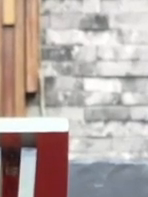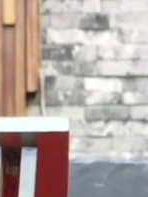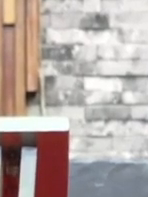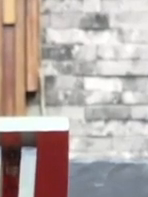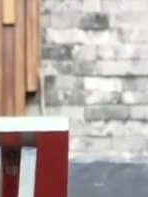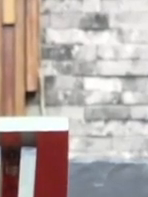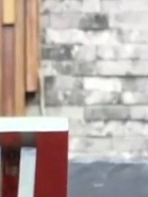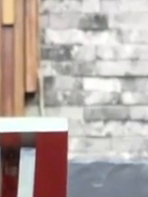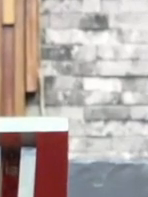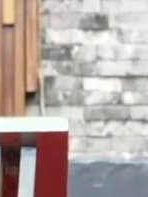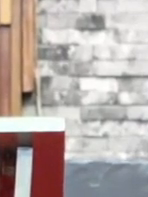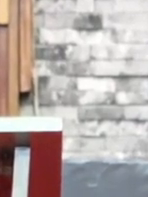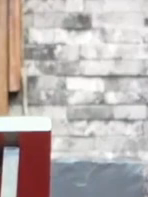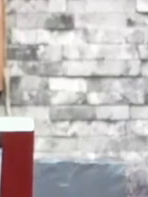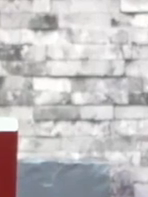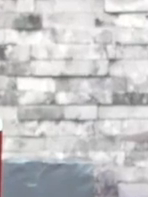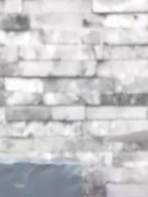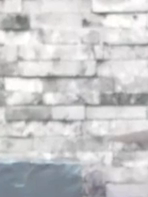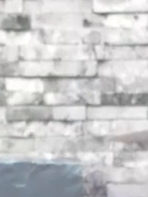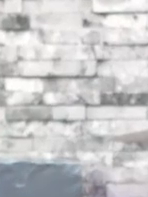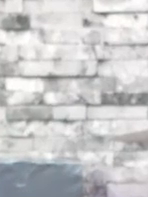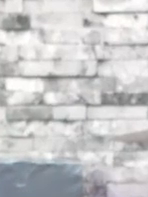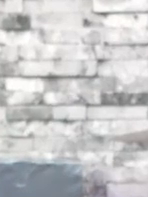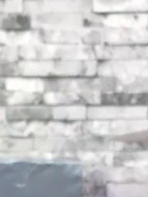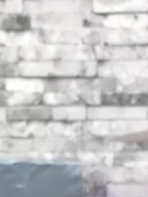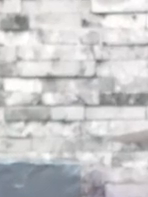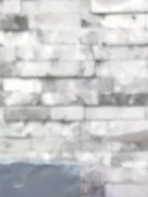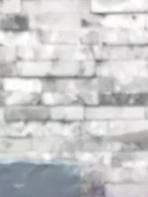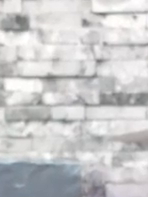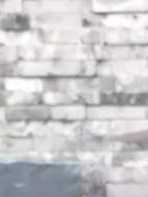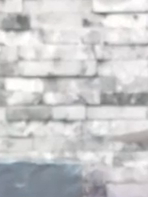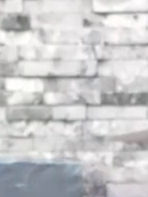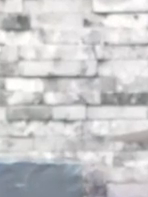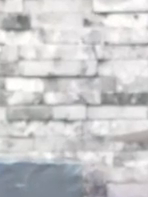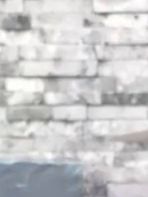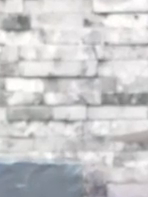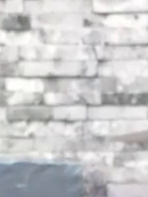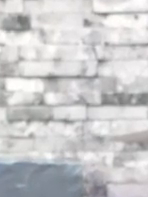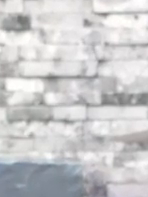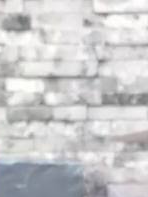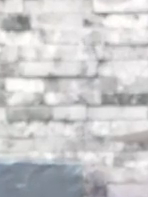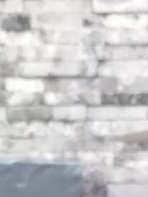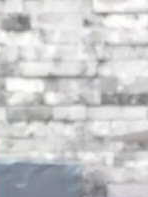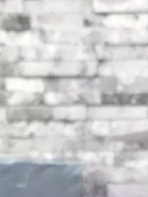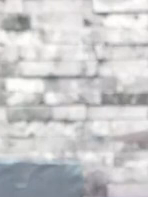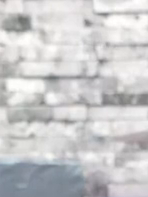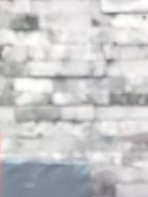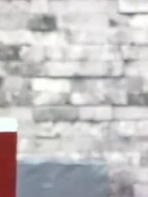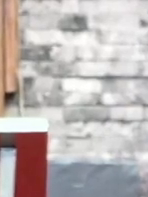Na tutafanya maajabu. Bwana Yesu asifiwe. Amen. Now, how many of us have ever read about the